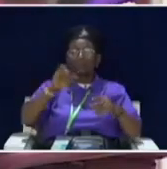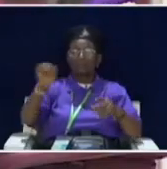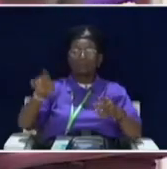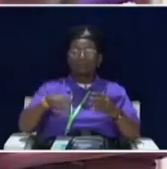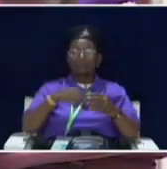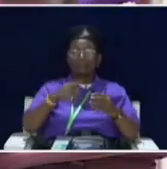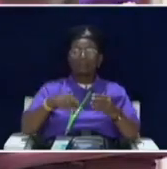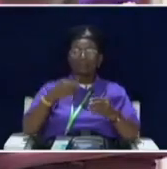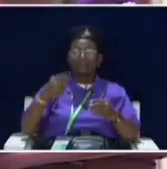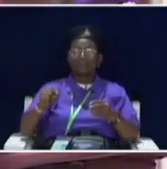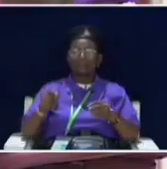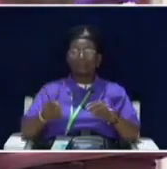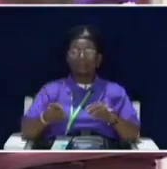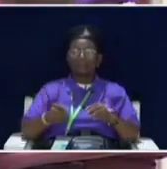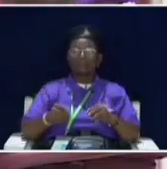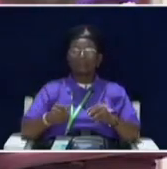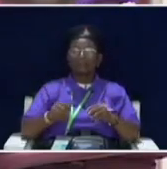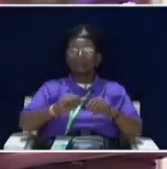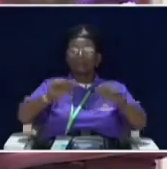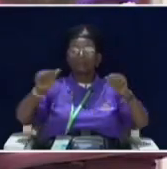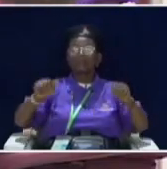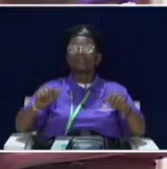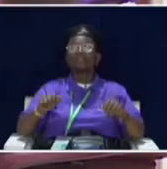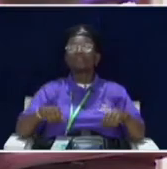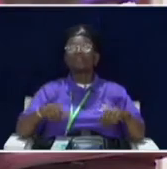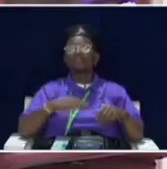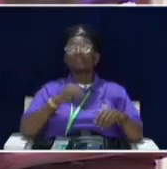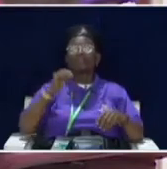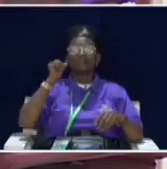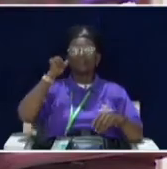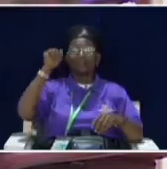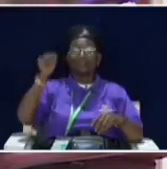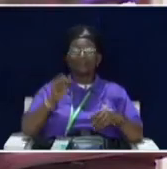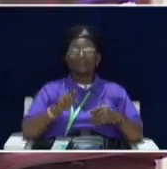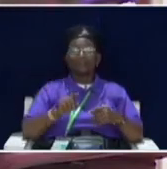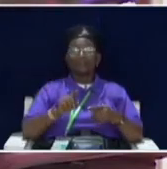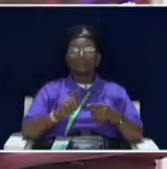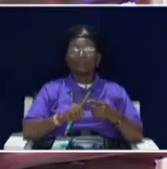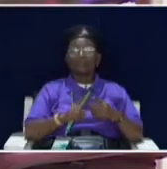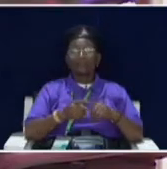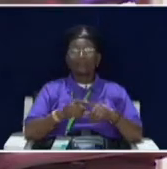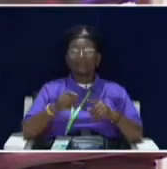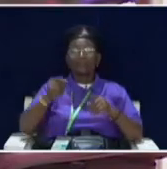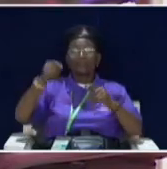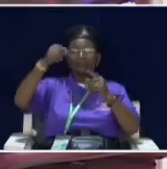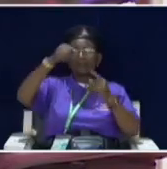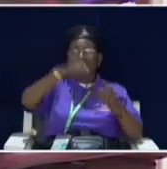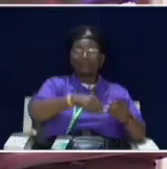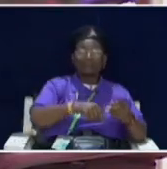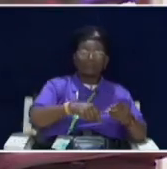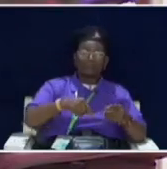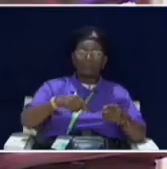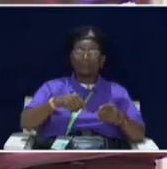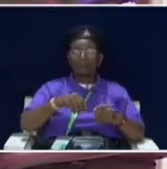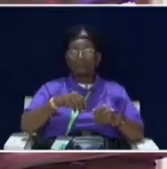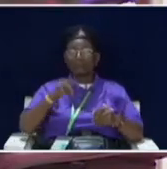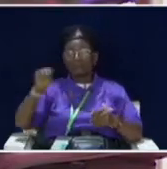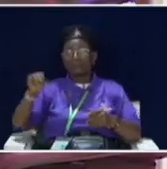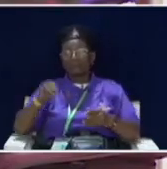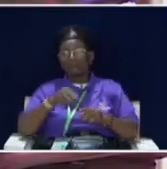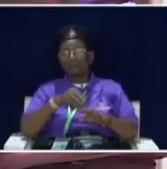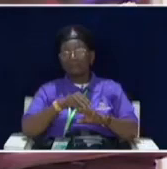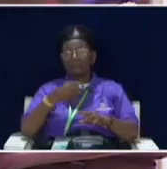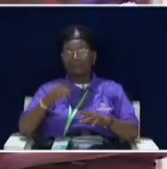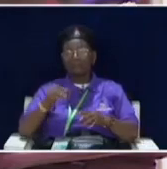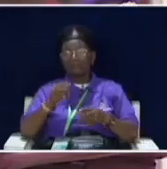altar. And his friends dropped him at the back of the